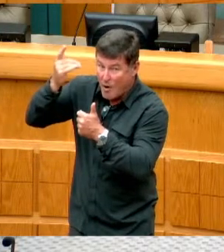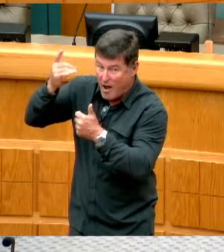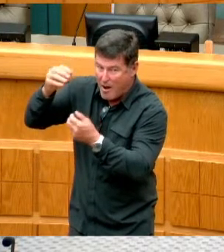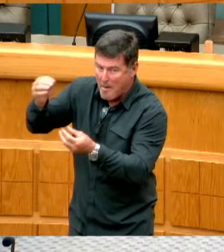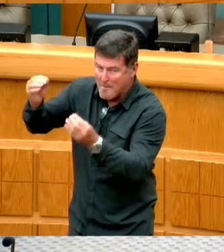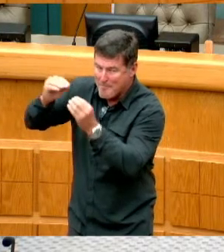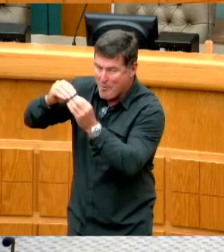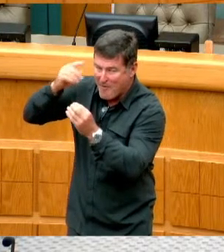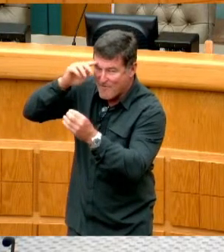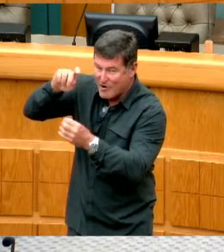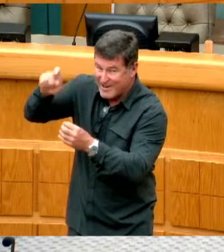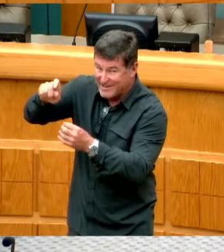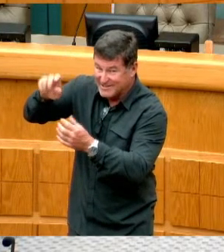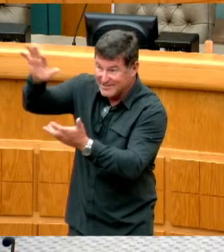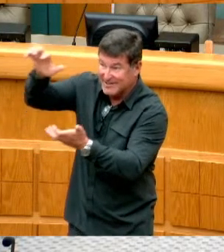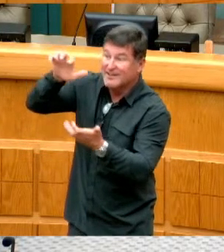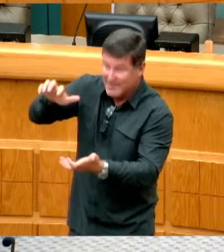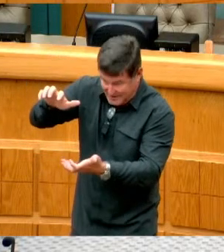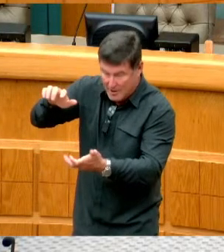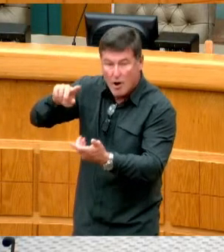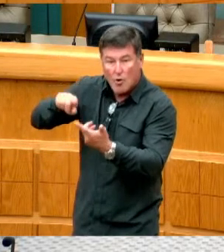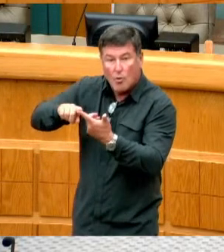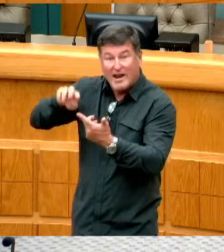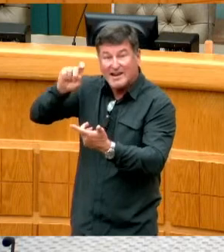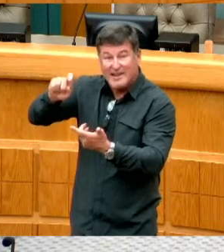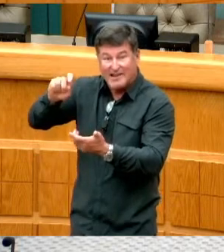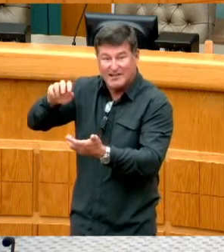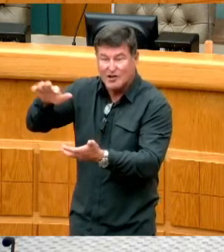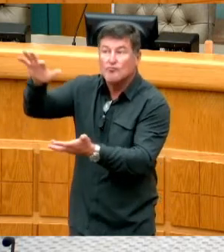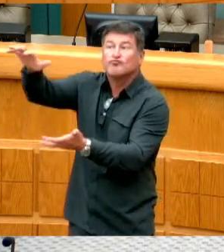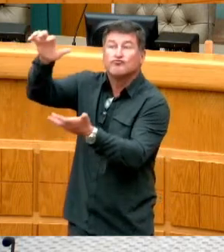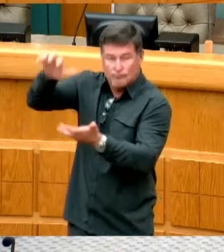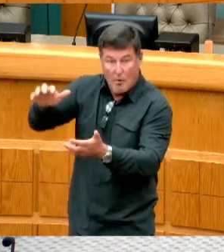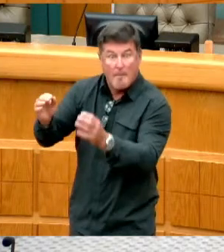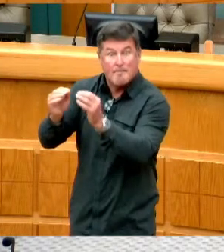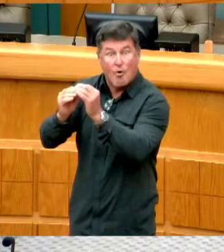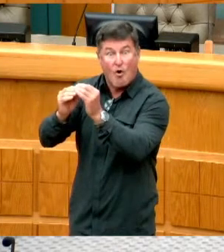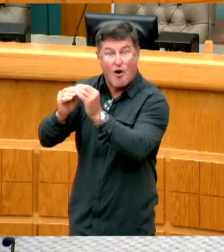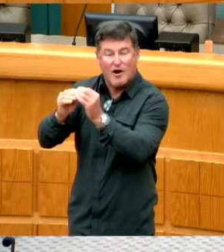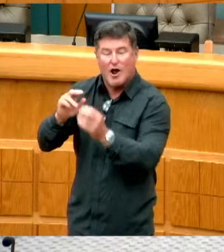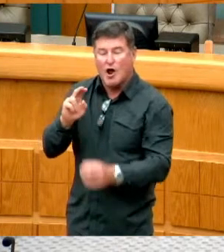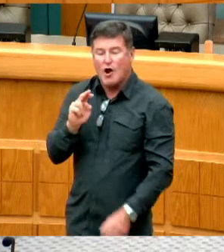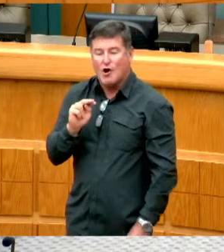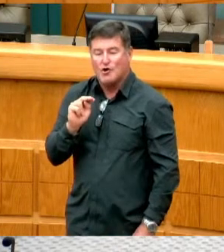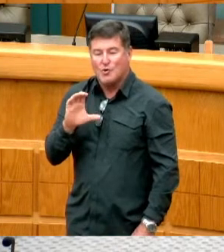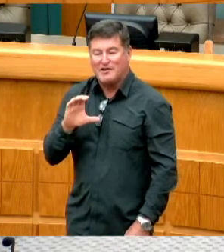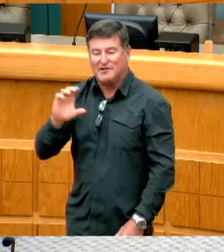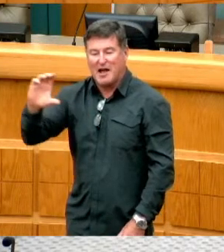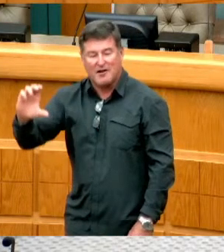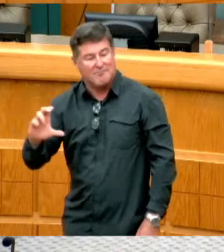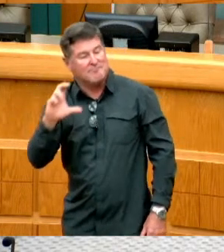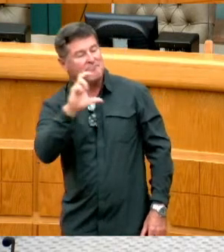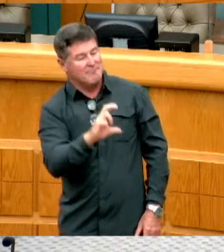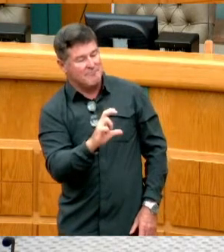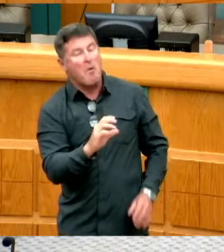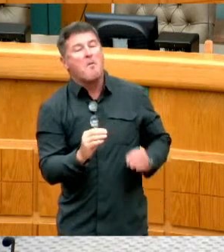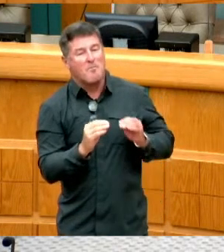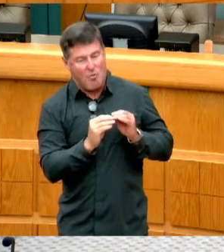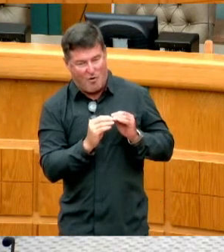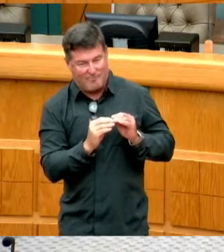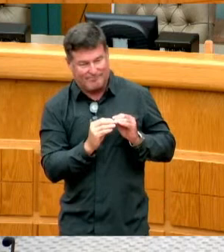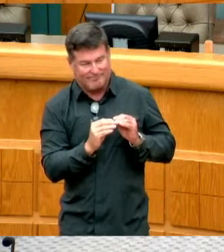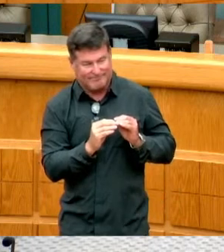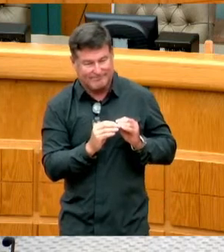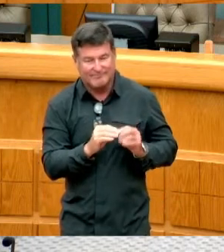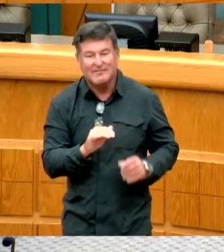more, Nueces County gets more. And third, and again, back to my bullet points as I open, the most important, we're